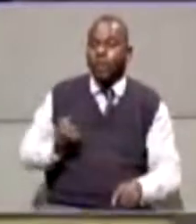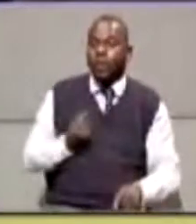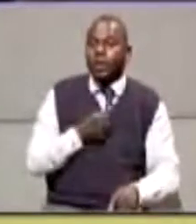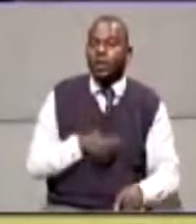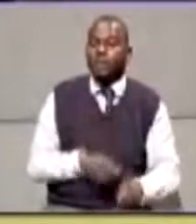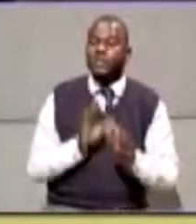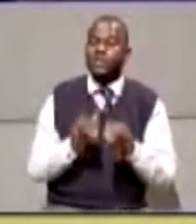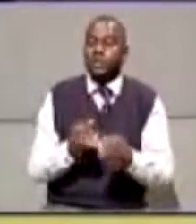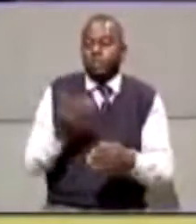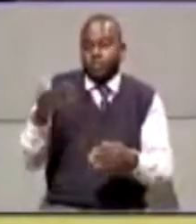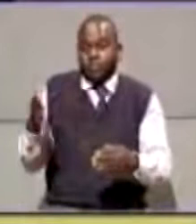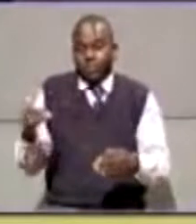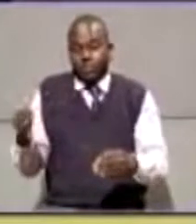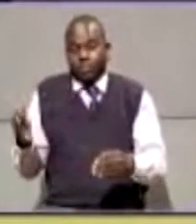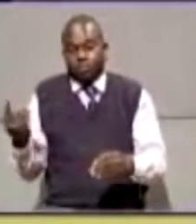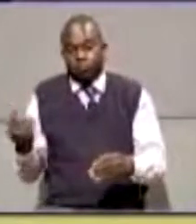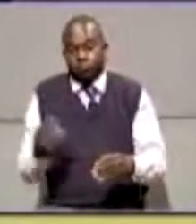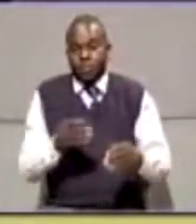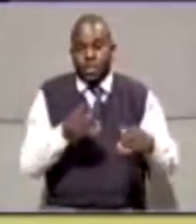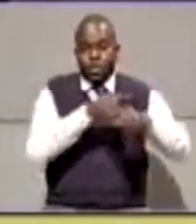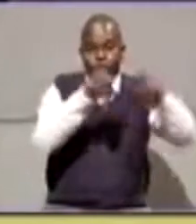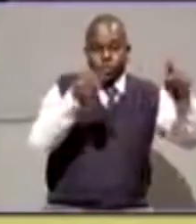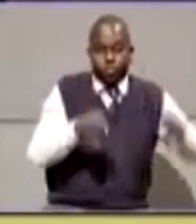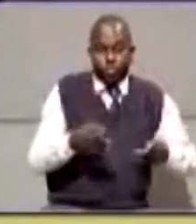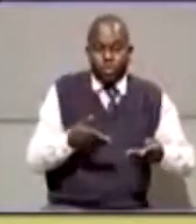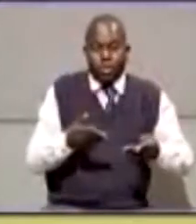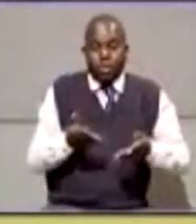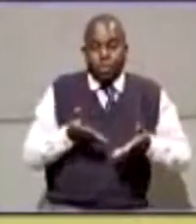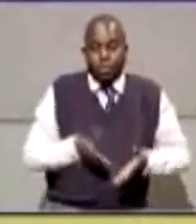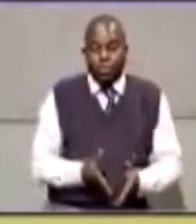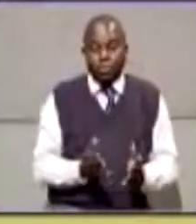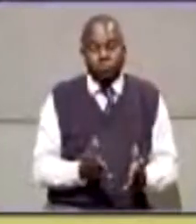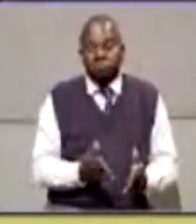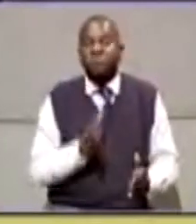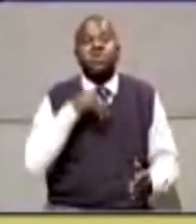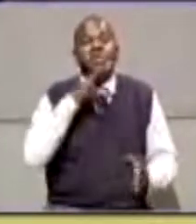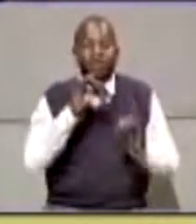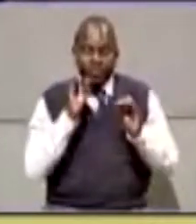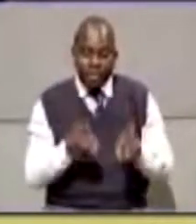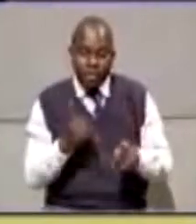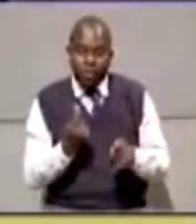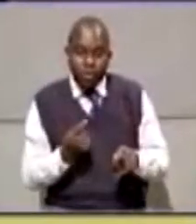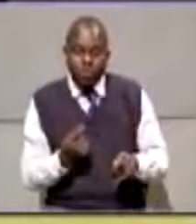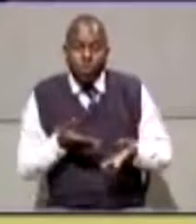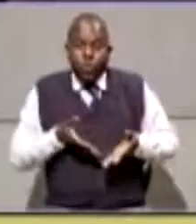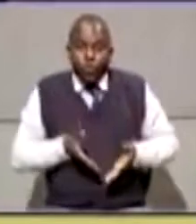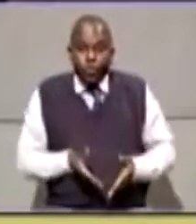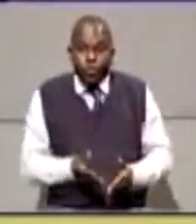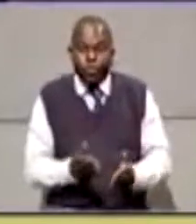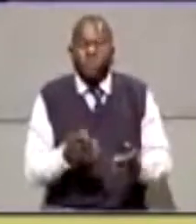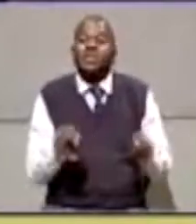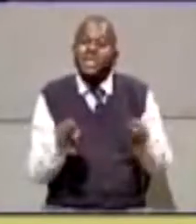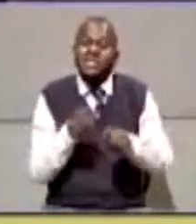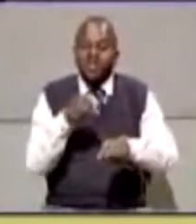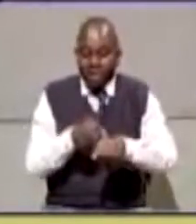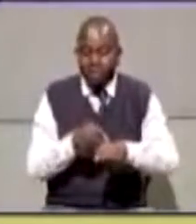outside, then the block we are delivering them. It is not even enough. It is the one for delivery. It is the at